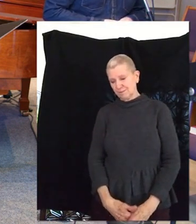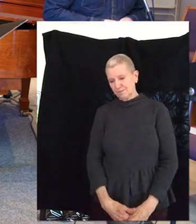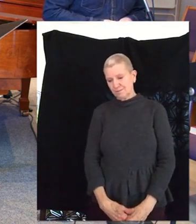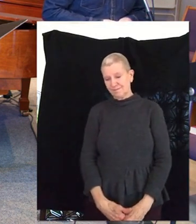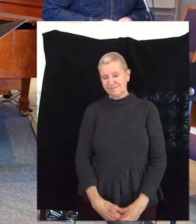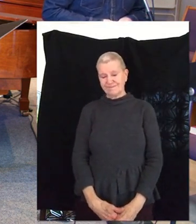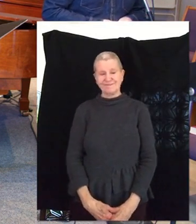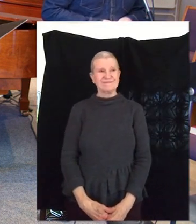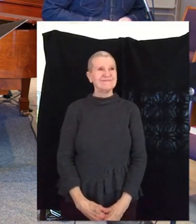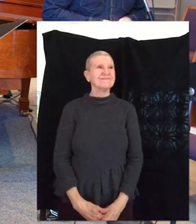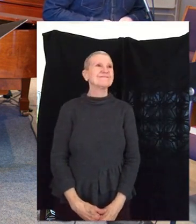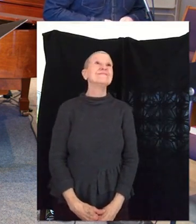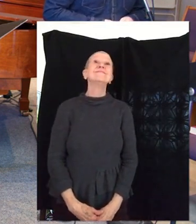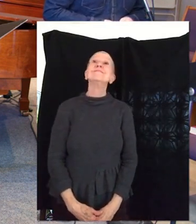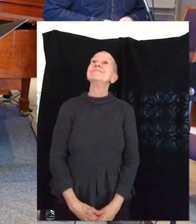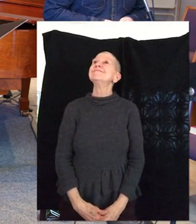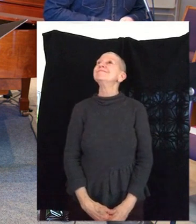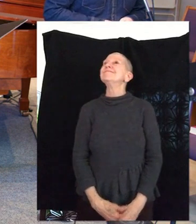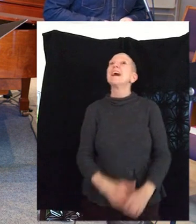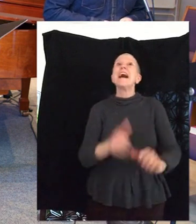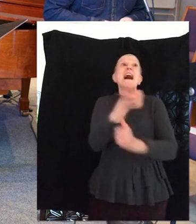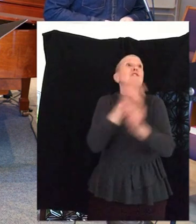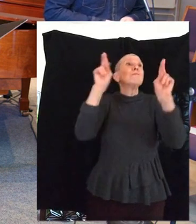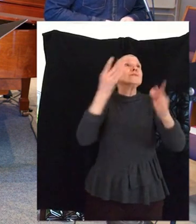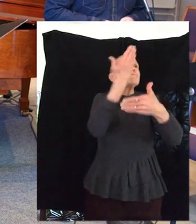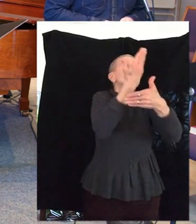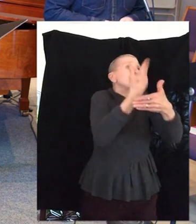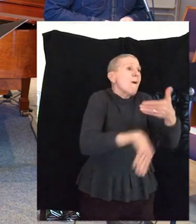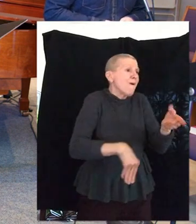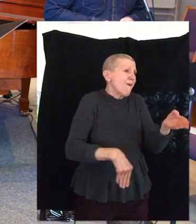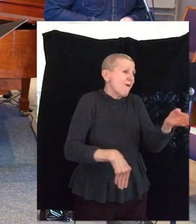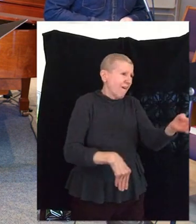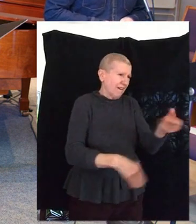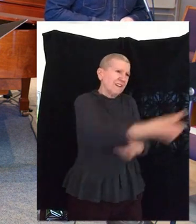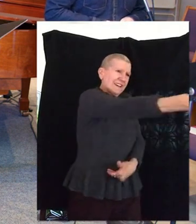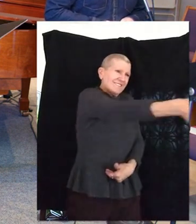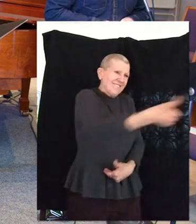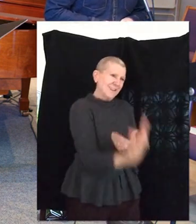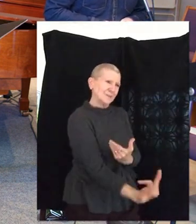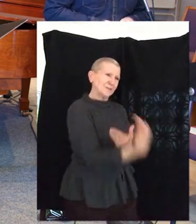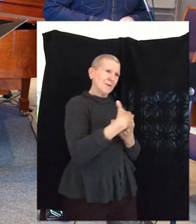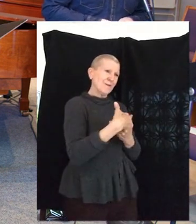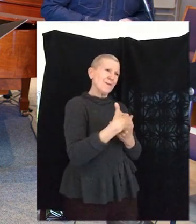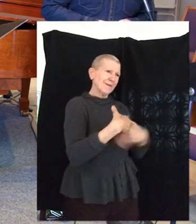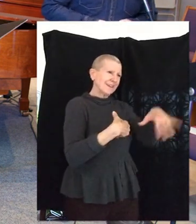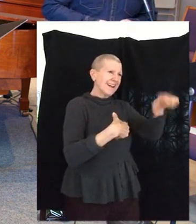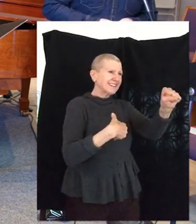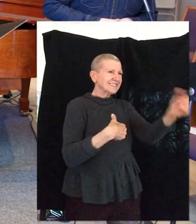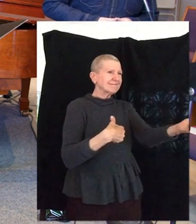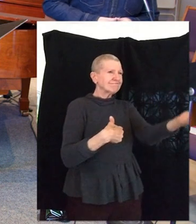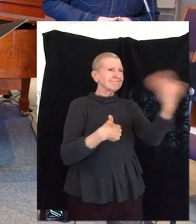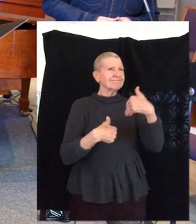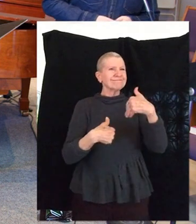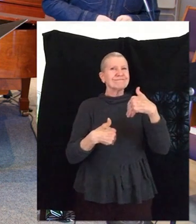For everyone born, place at the table to